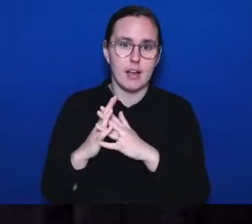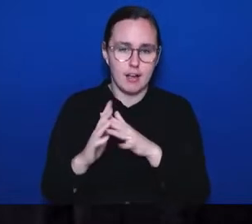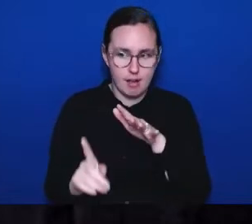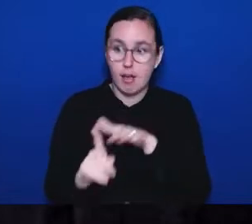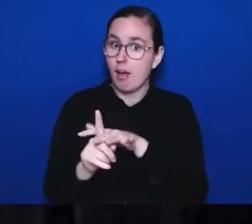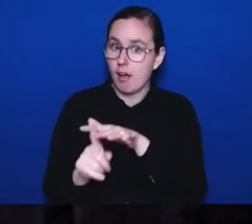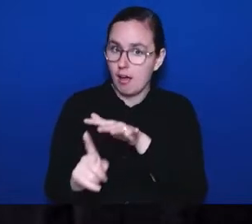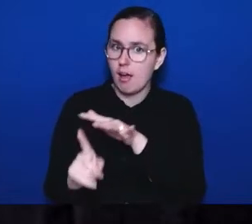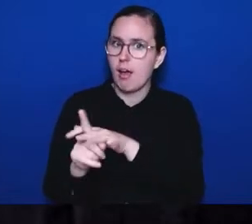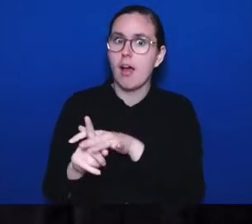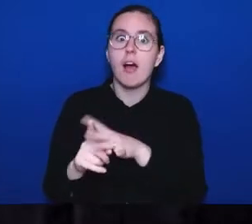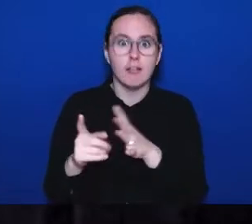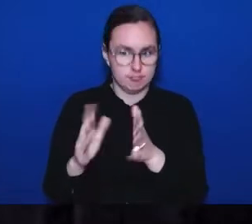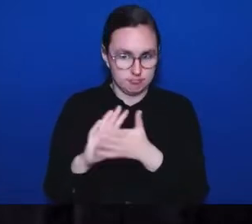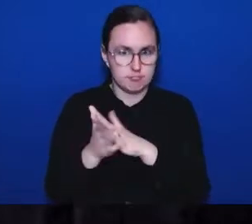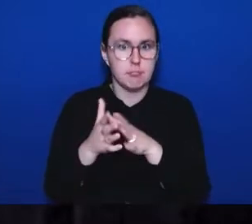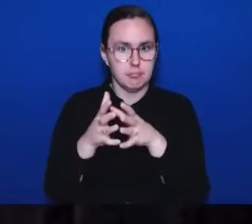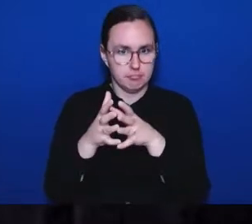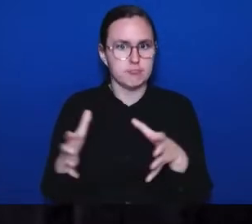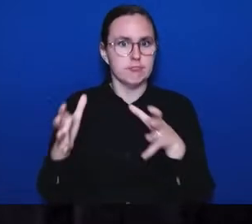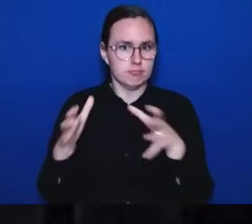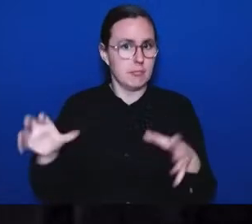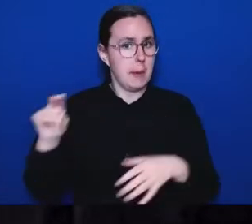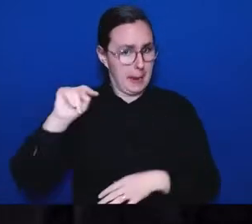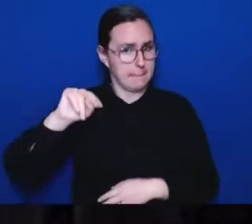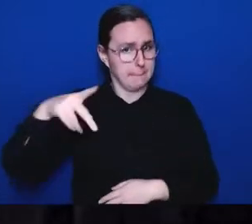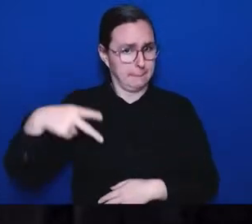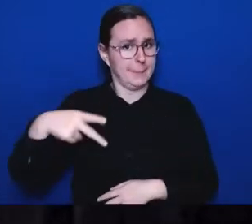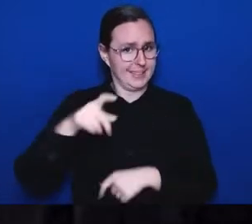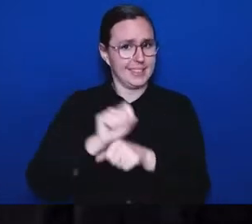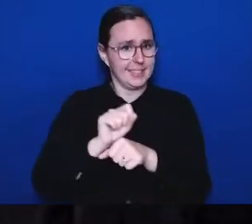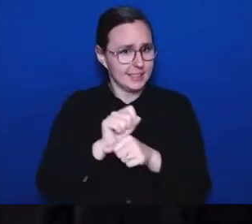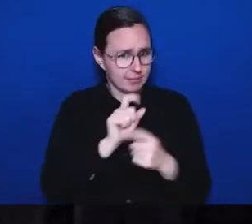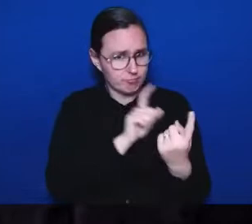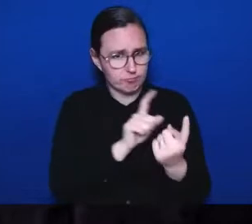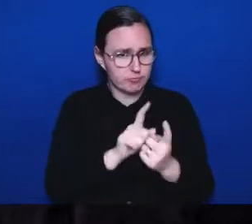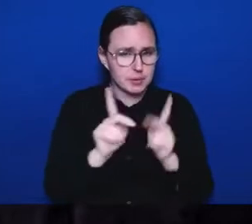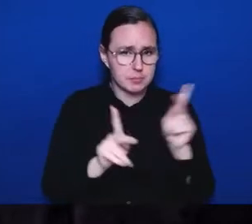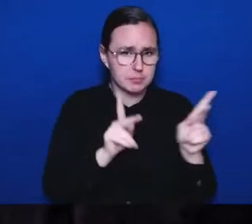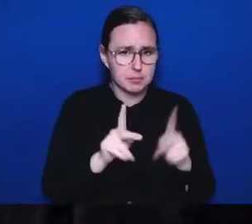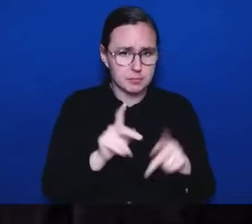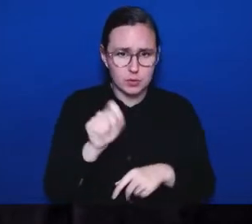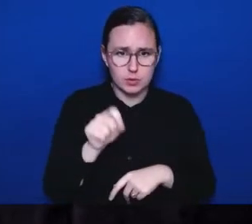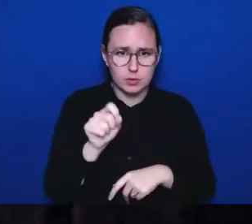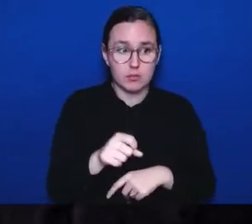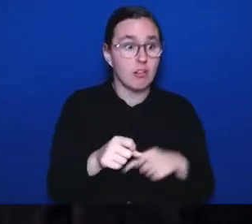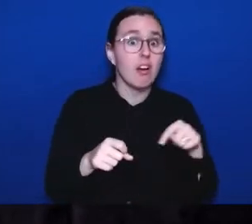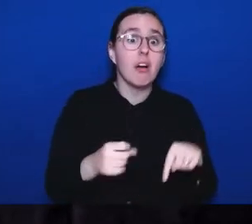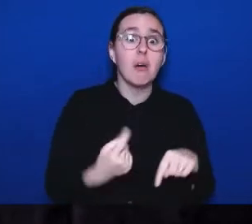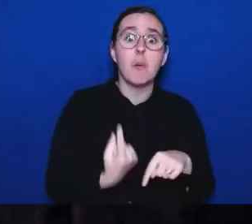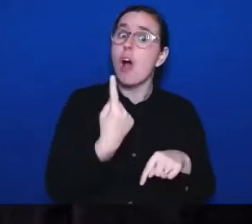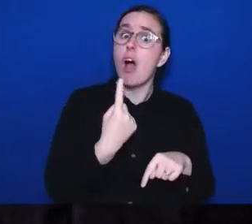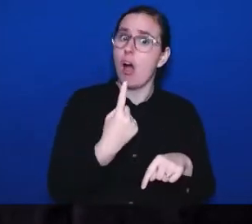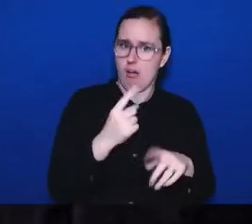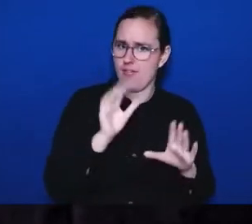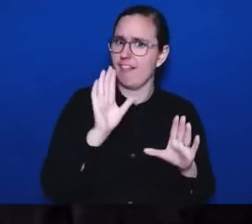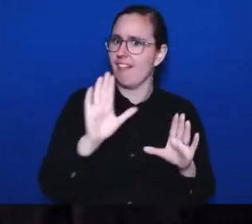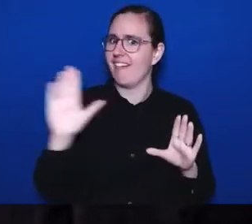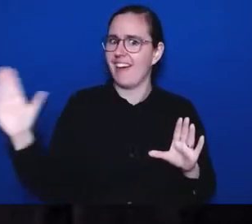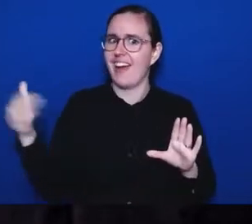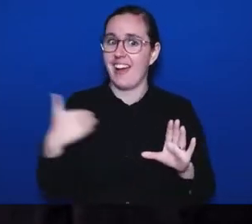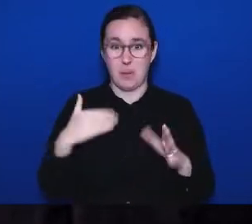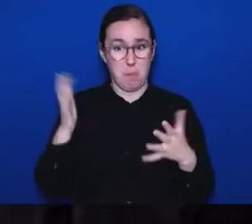the establishment of nurse practitioners in BC, but we were last in Canada, and we've dramatically increased the number of nurse practitioners such that I